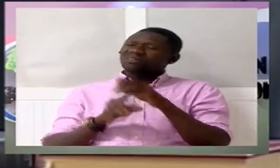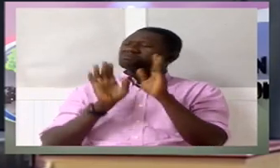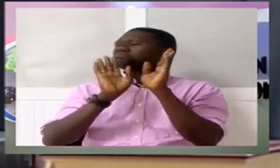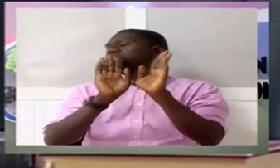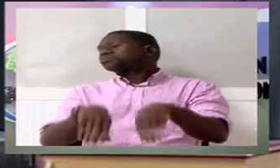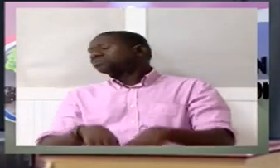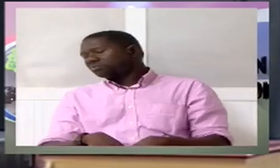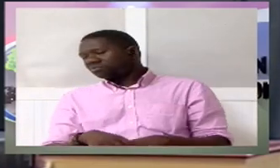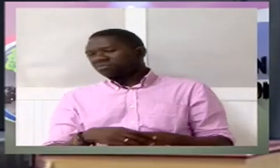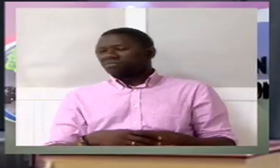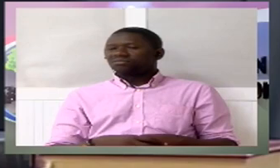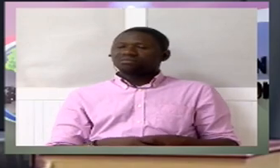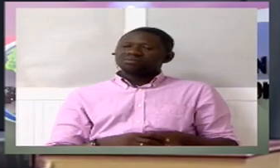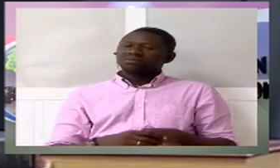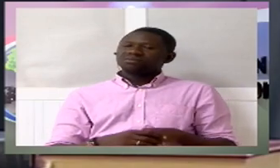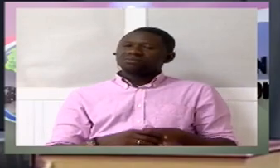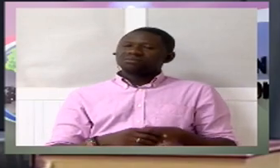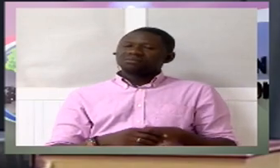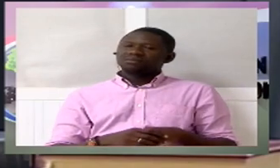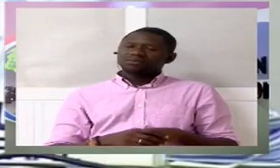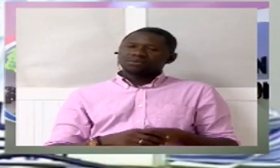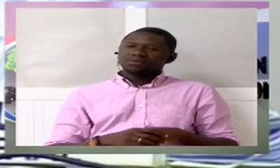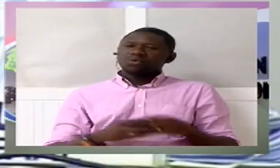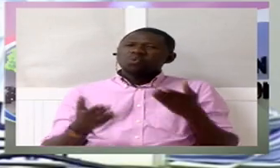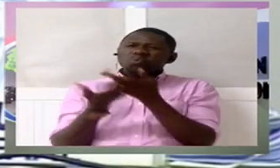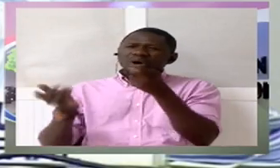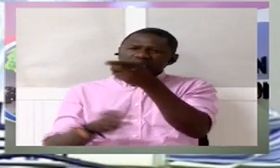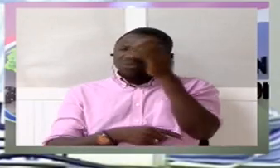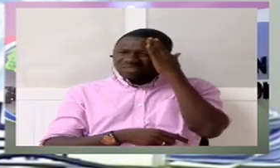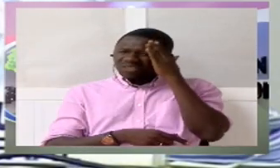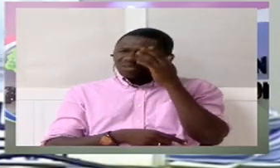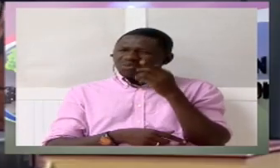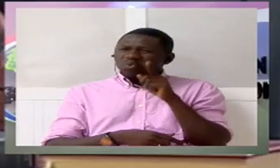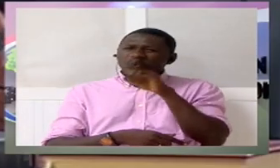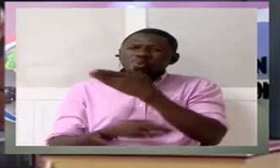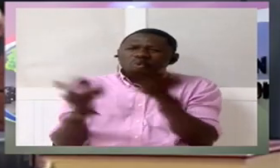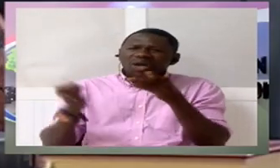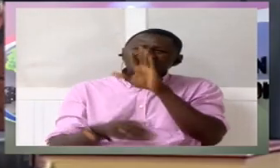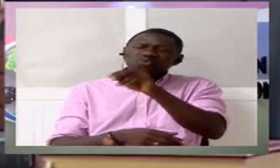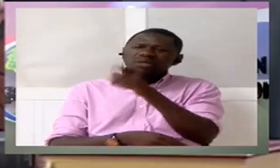to stop it. Why do you think that was the case?